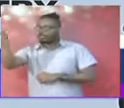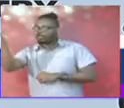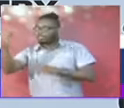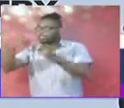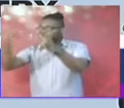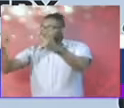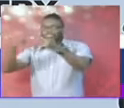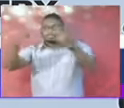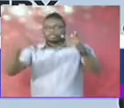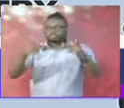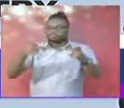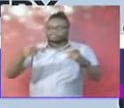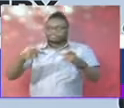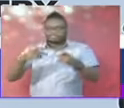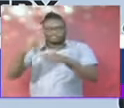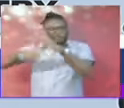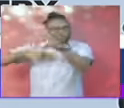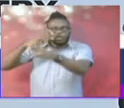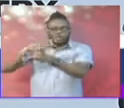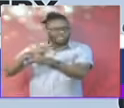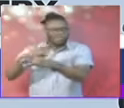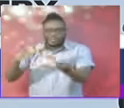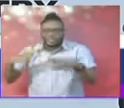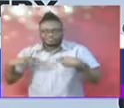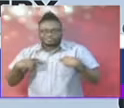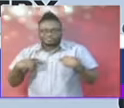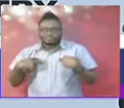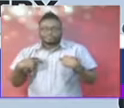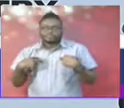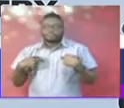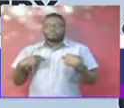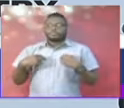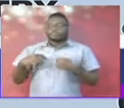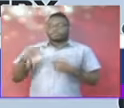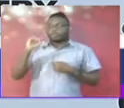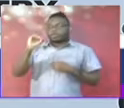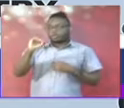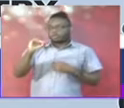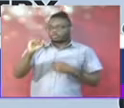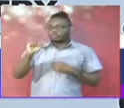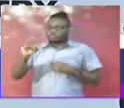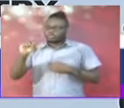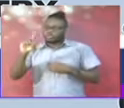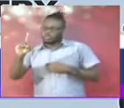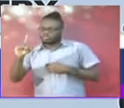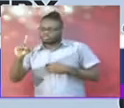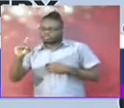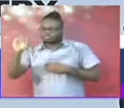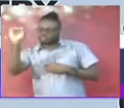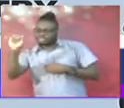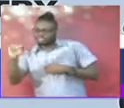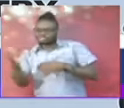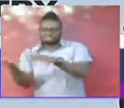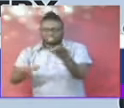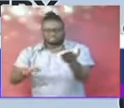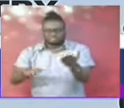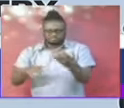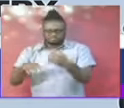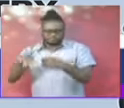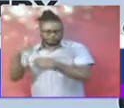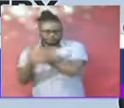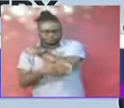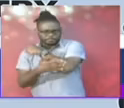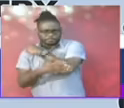low death rate, 0.1%, all the way up to 14, 15 and beyond. There are some countries that have death rates in the